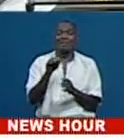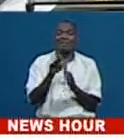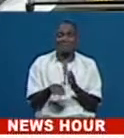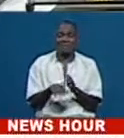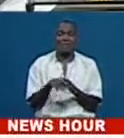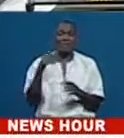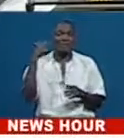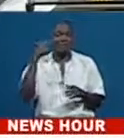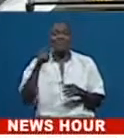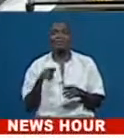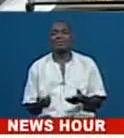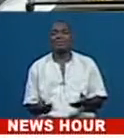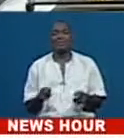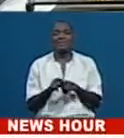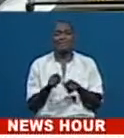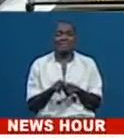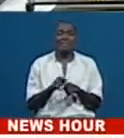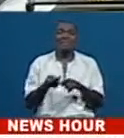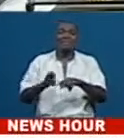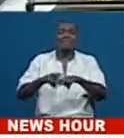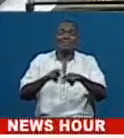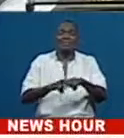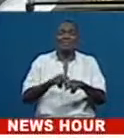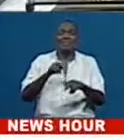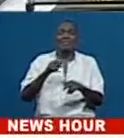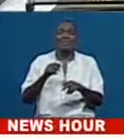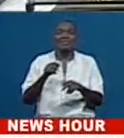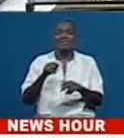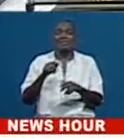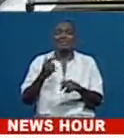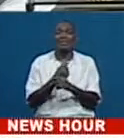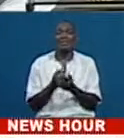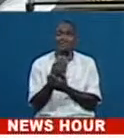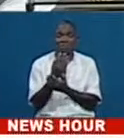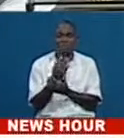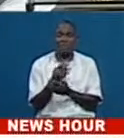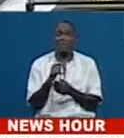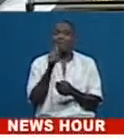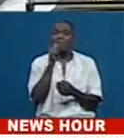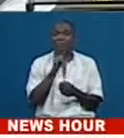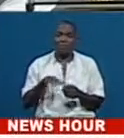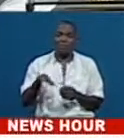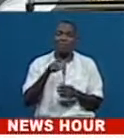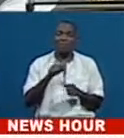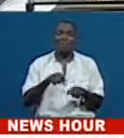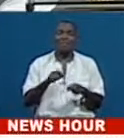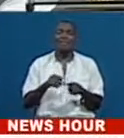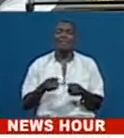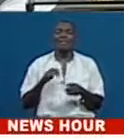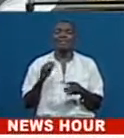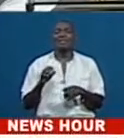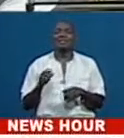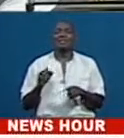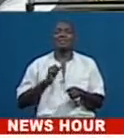in mining sector levies, as well as an increase in GDP growth, will propel the private sector to absorb more workers.